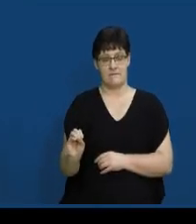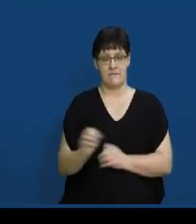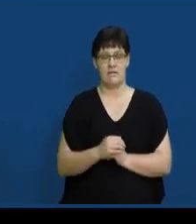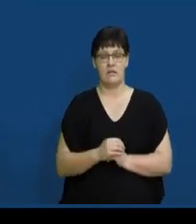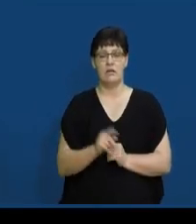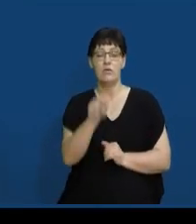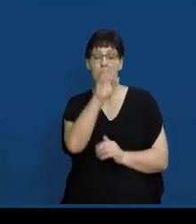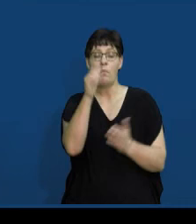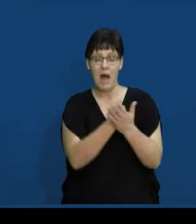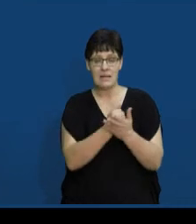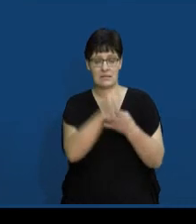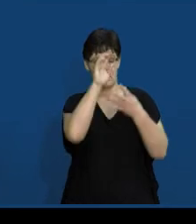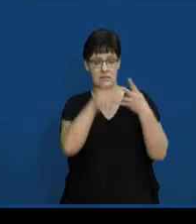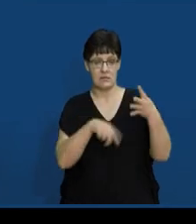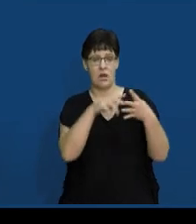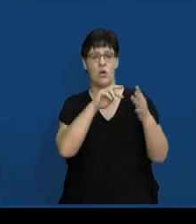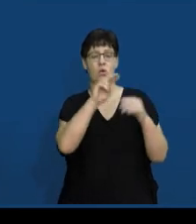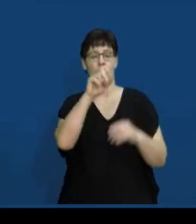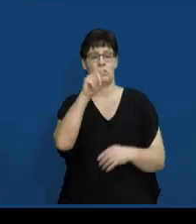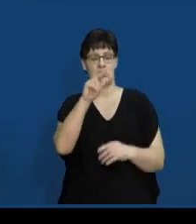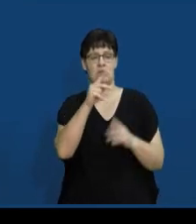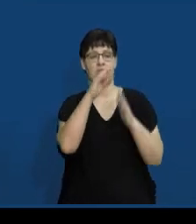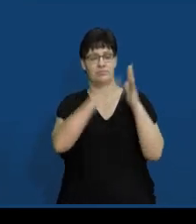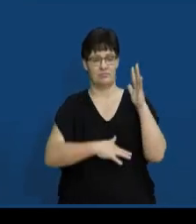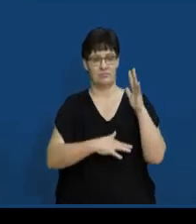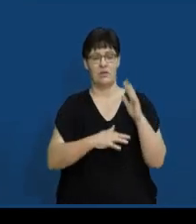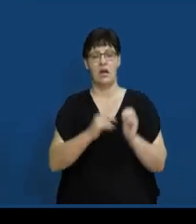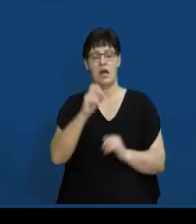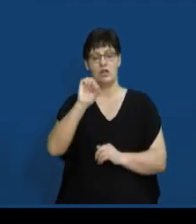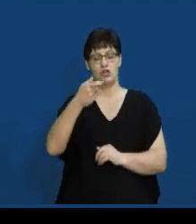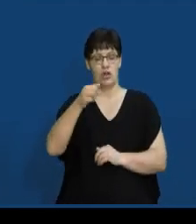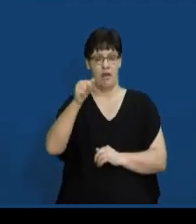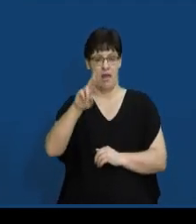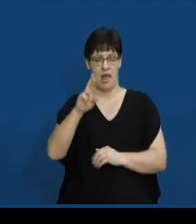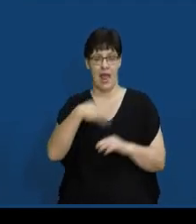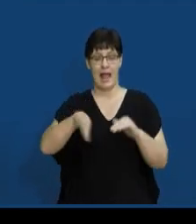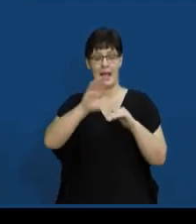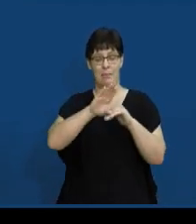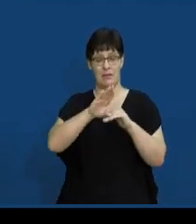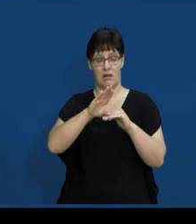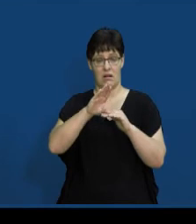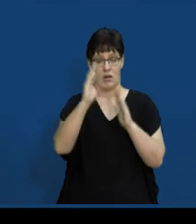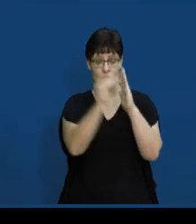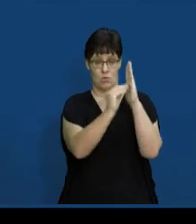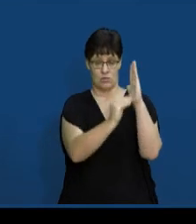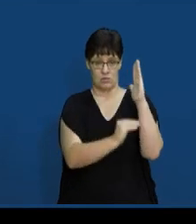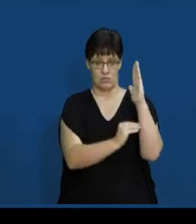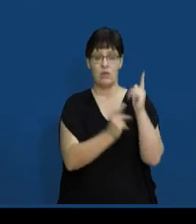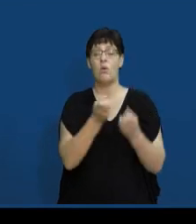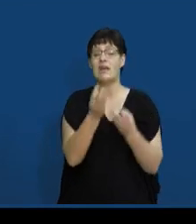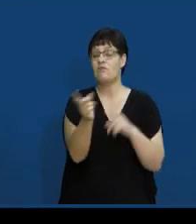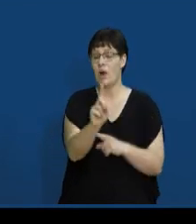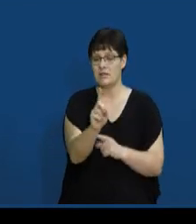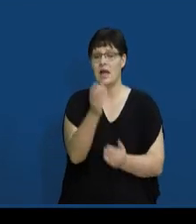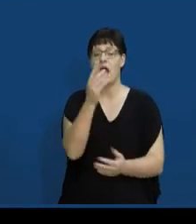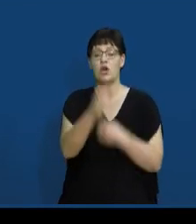asked to complete this note, namely the share capital note. All that you are given is your balance at the